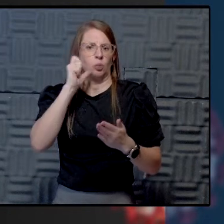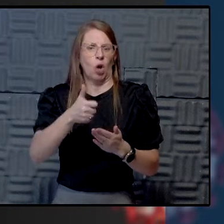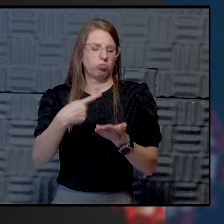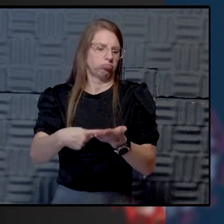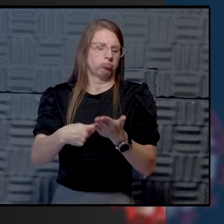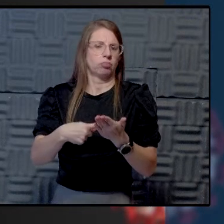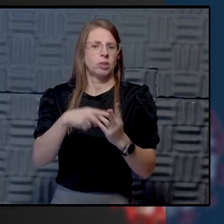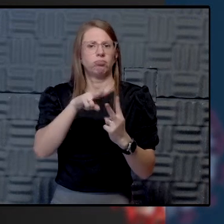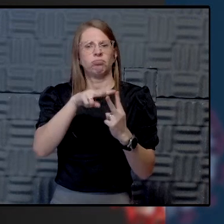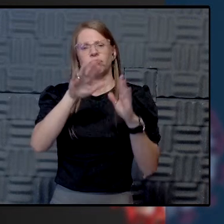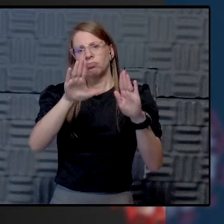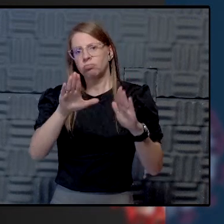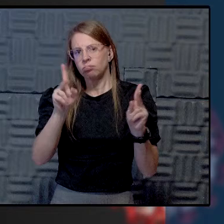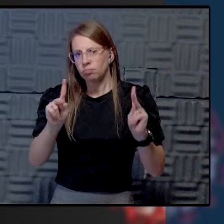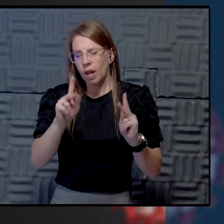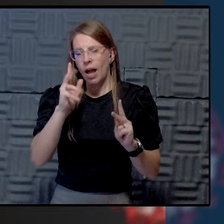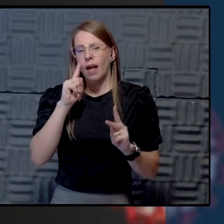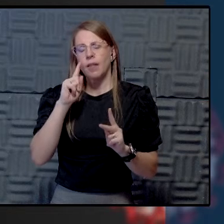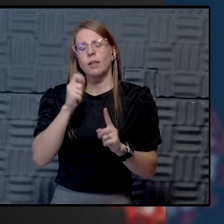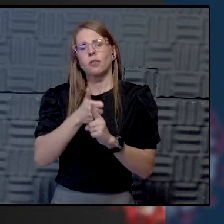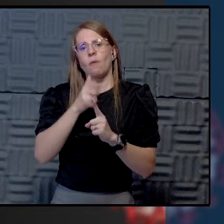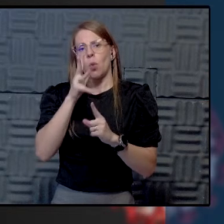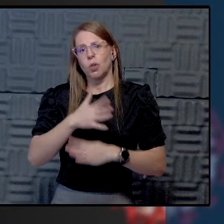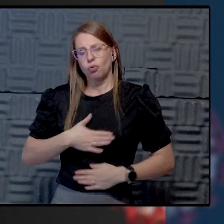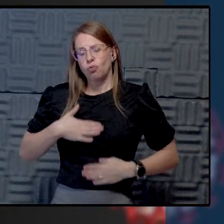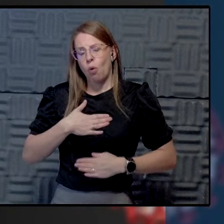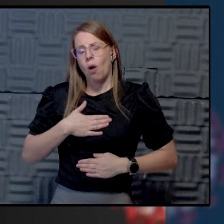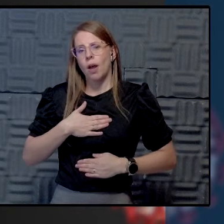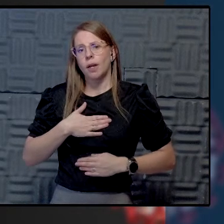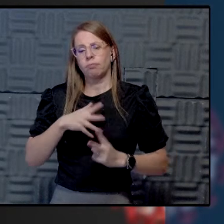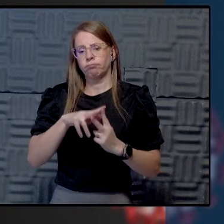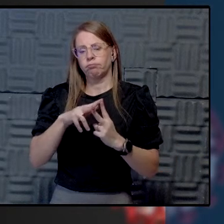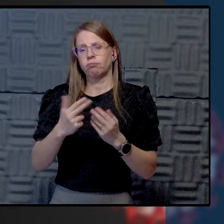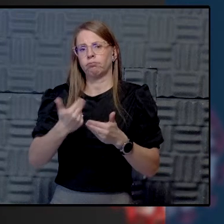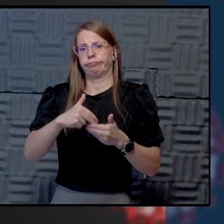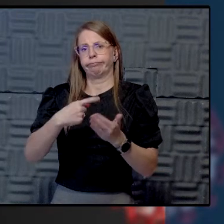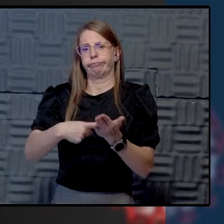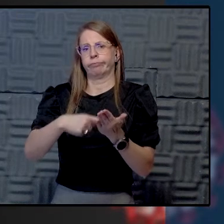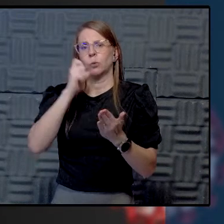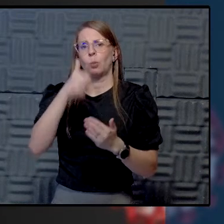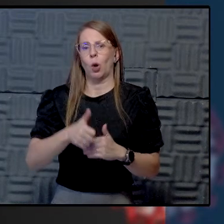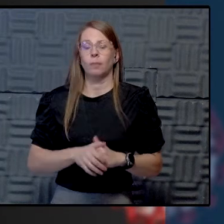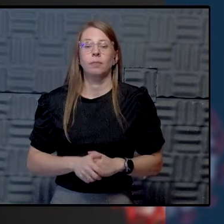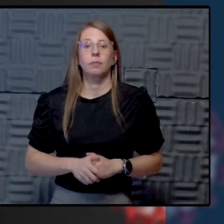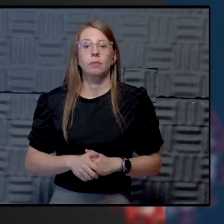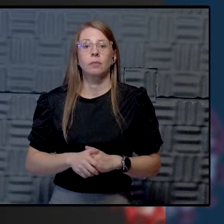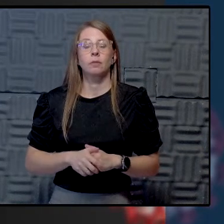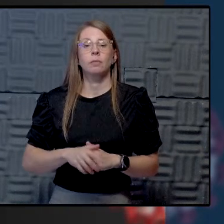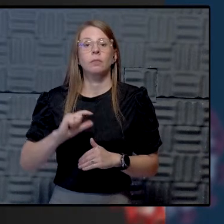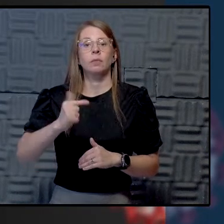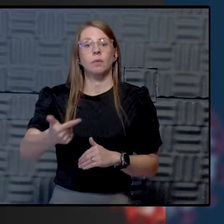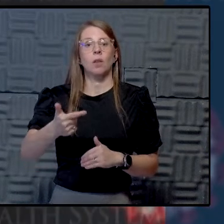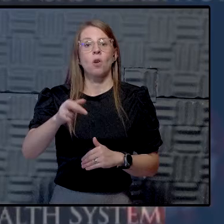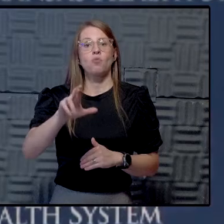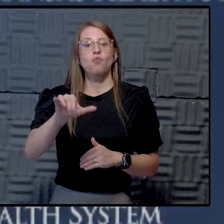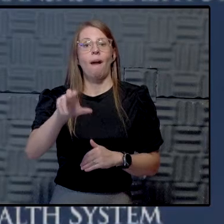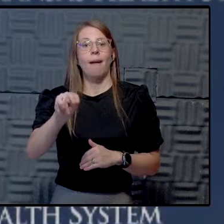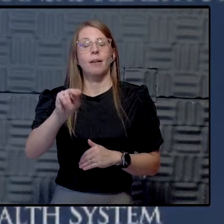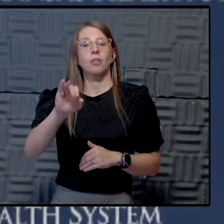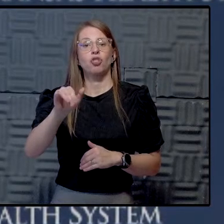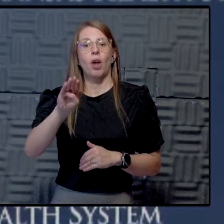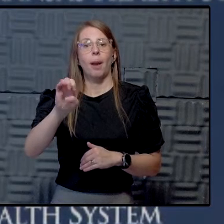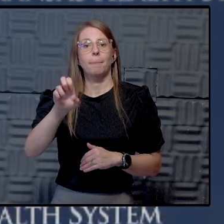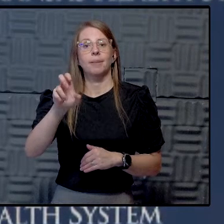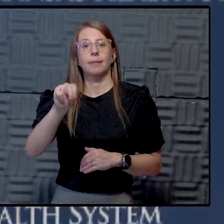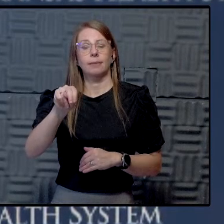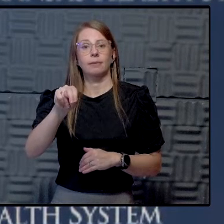These are two terrific folks. I think you'll enjoy having them with us tomorrow. So let's first go to Dr. Ryan Jacobsen. Ryan, final